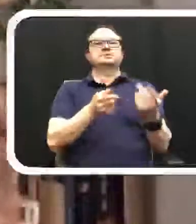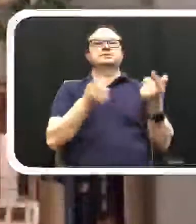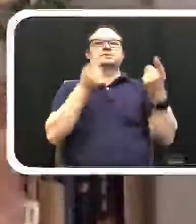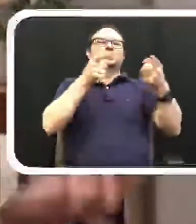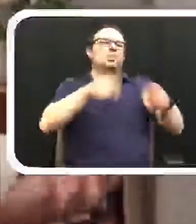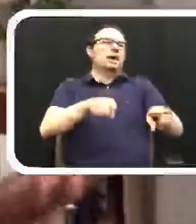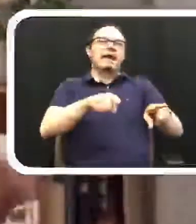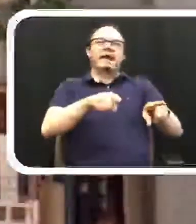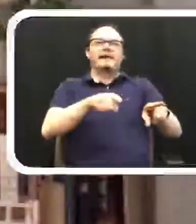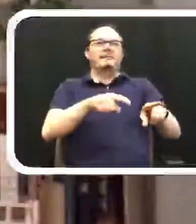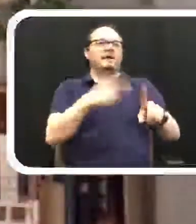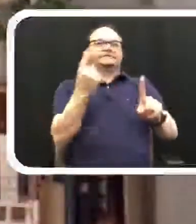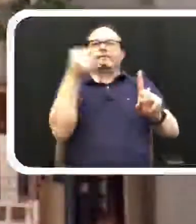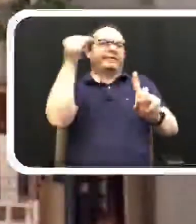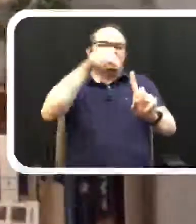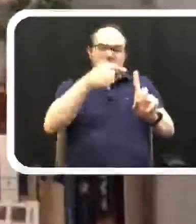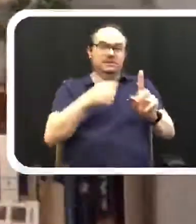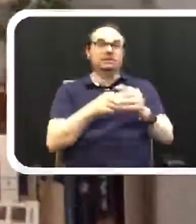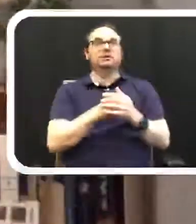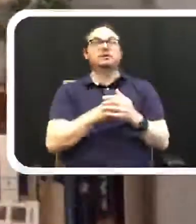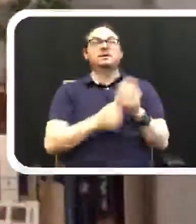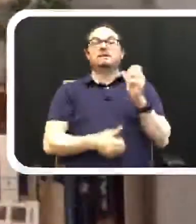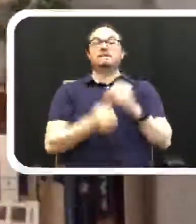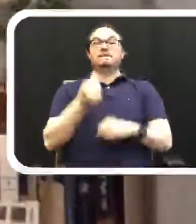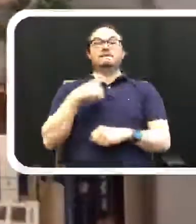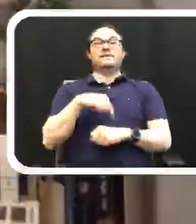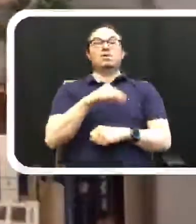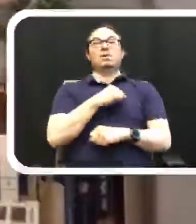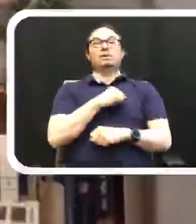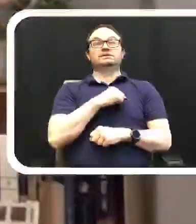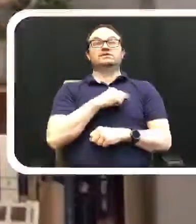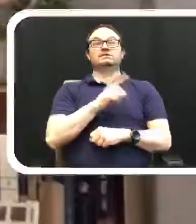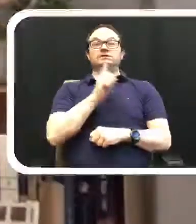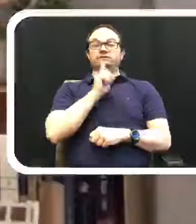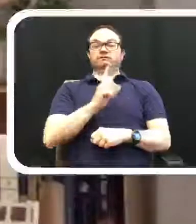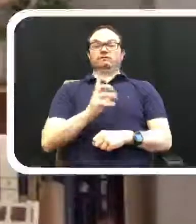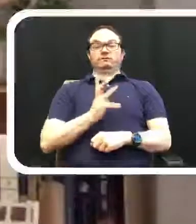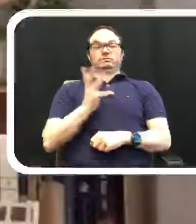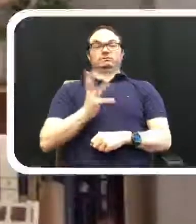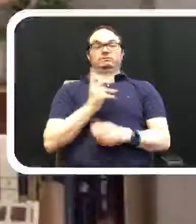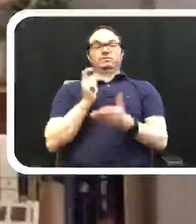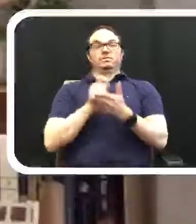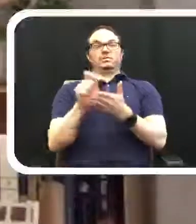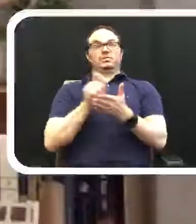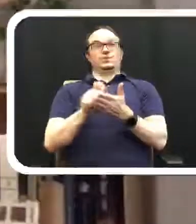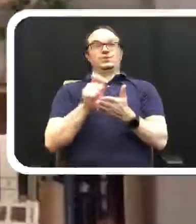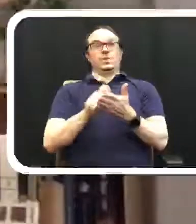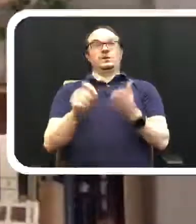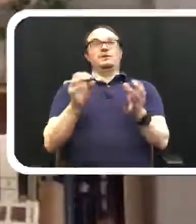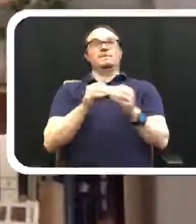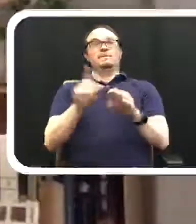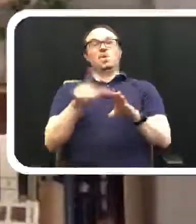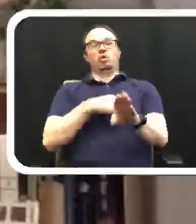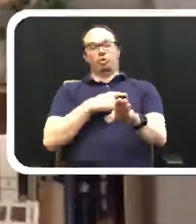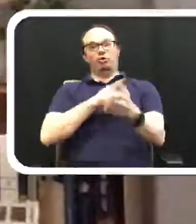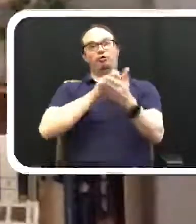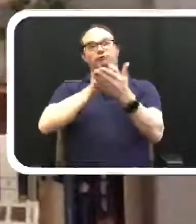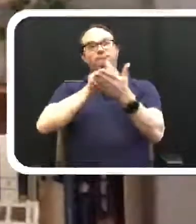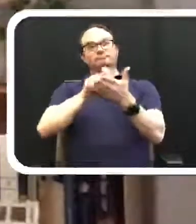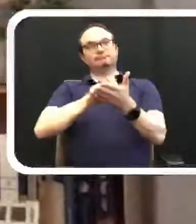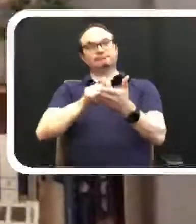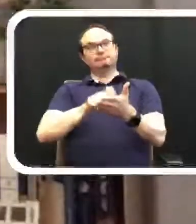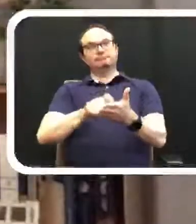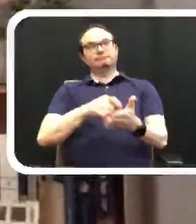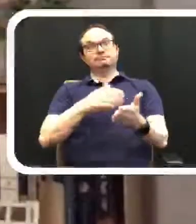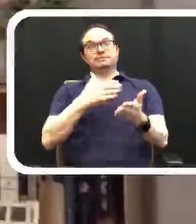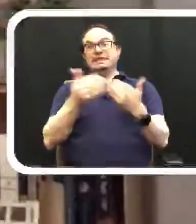opinion about something. But most of us are having to write longer pieces, even if it's